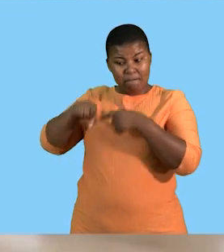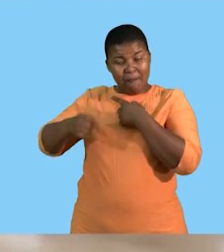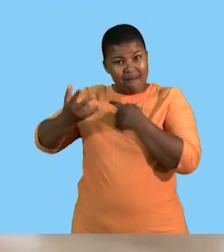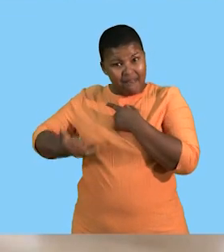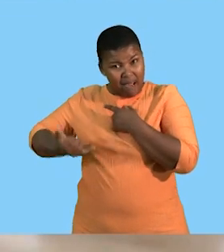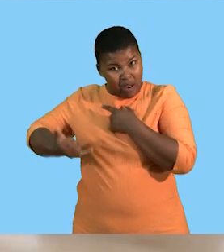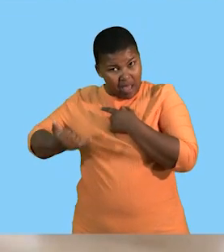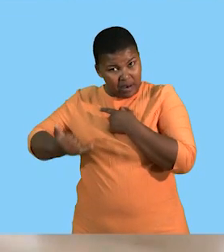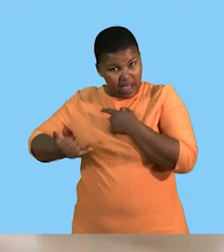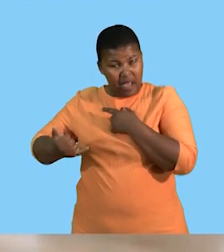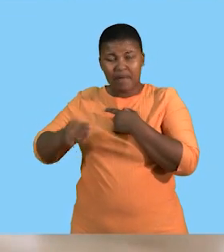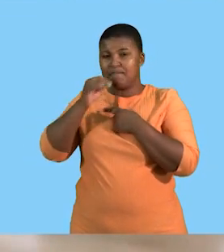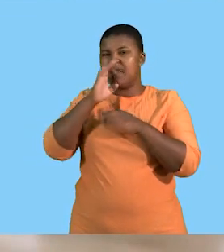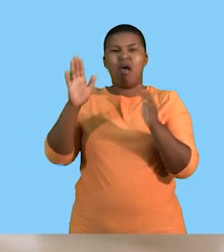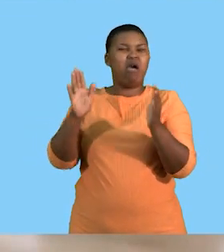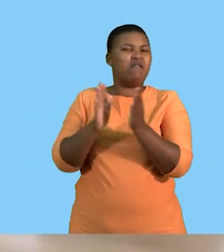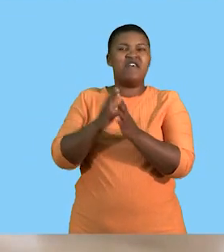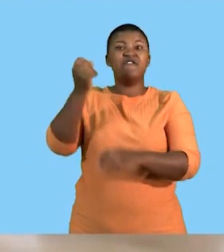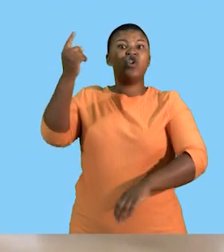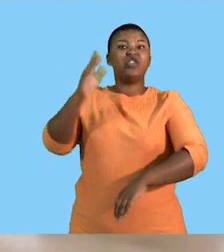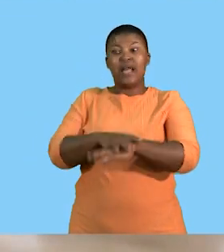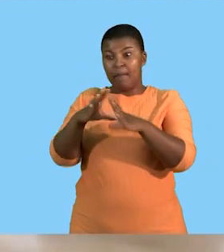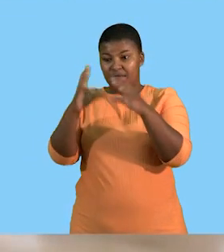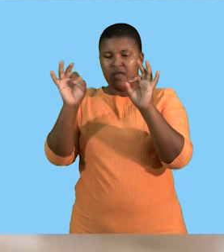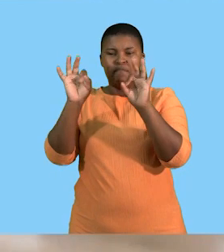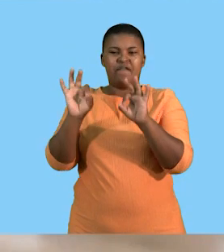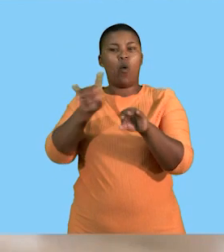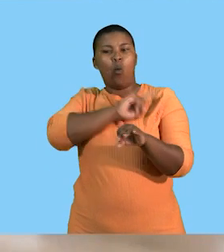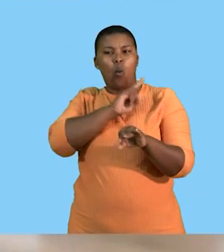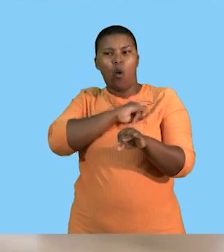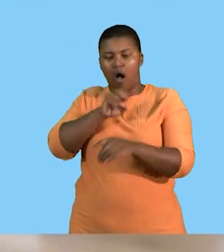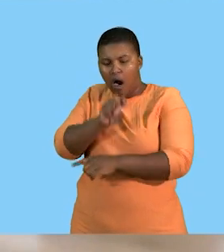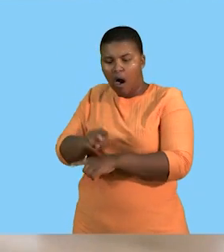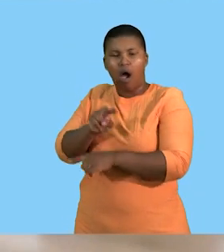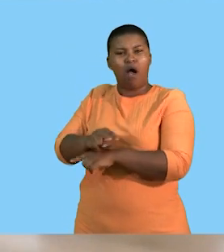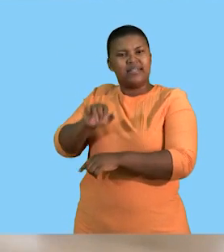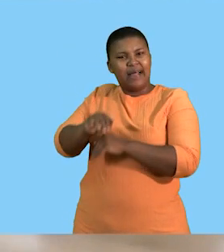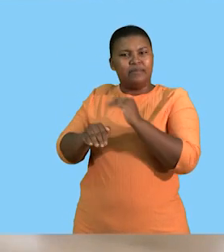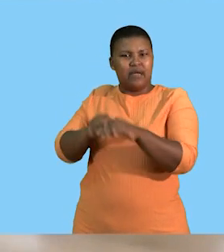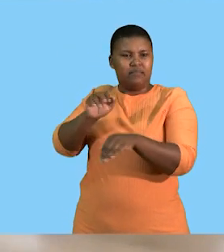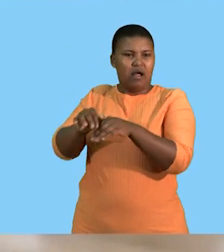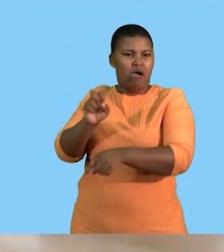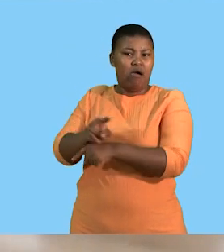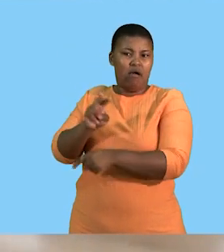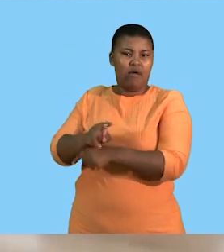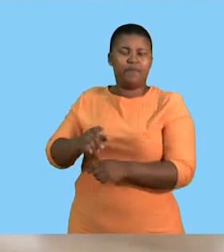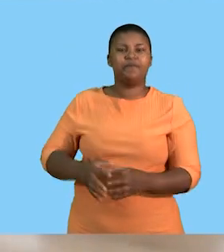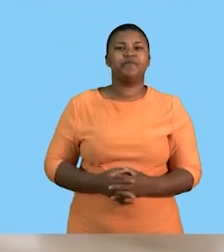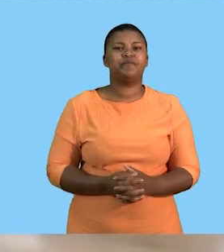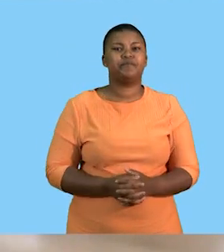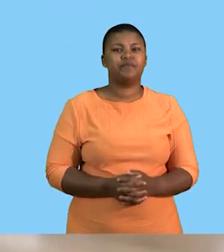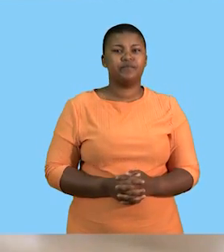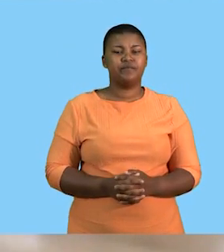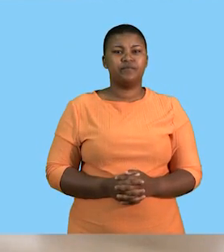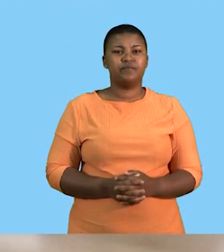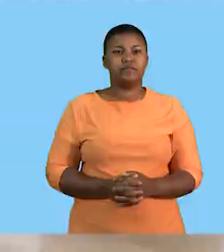delivered a product that was produced right the first time. All right, so if we want to differentiate then, let me